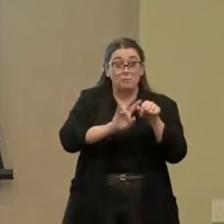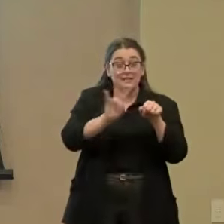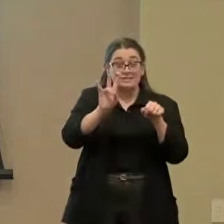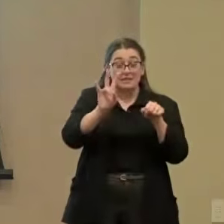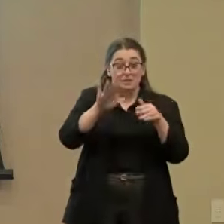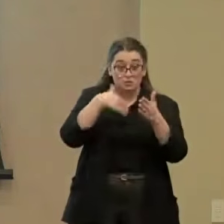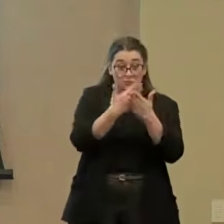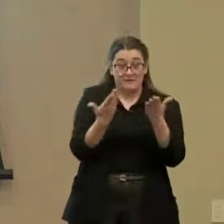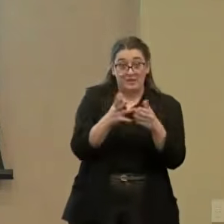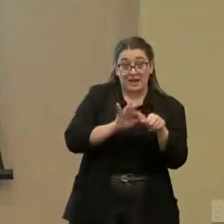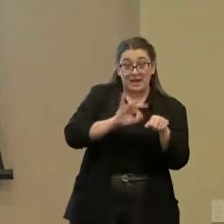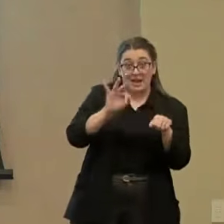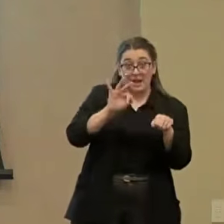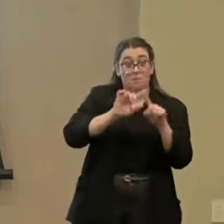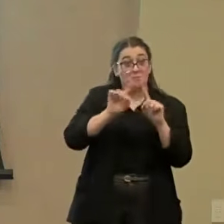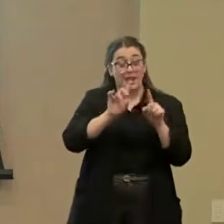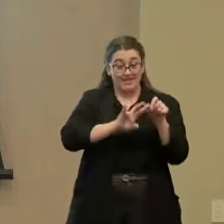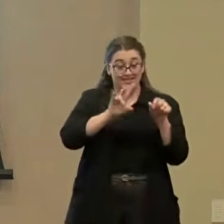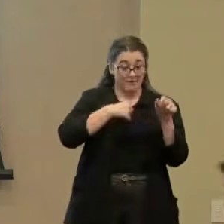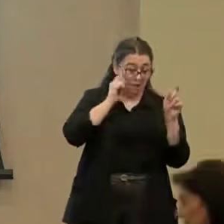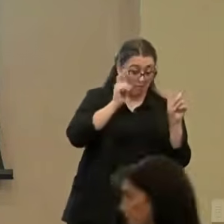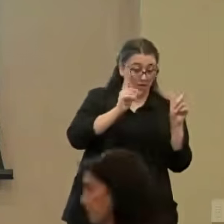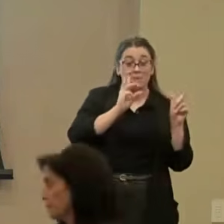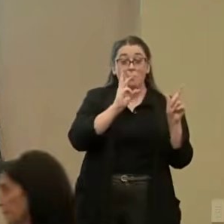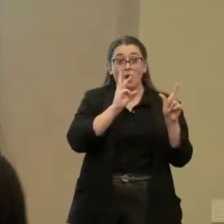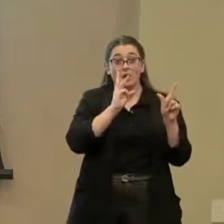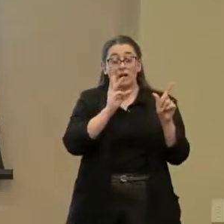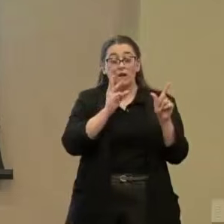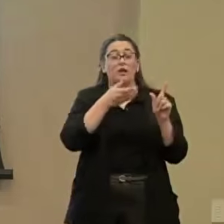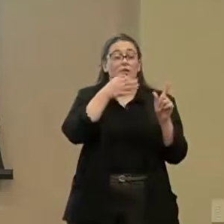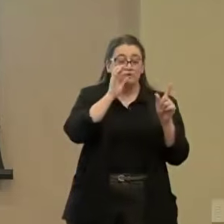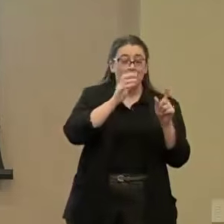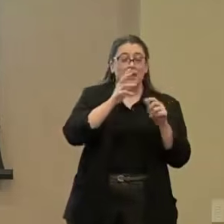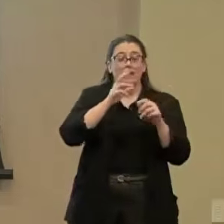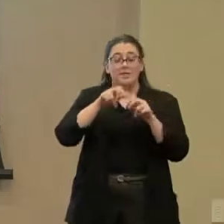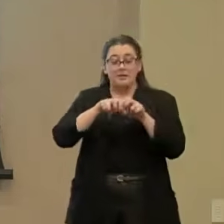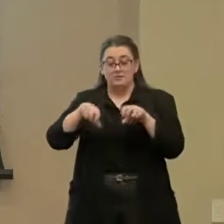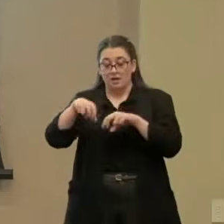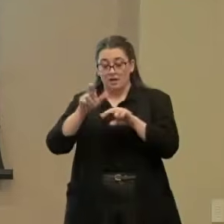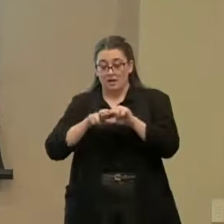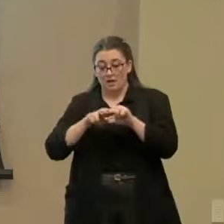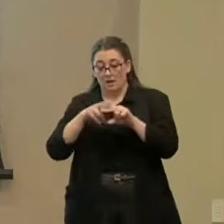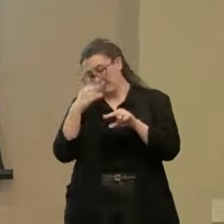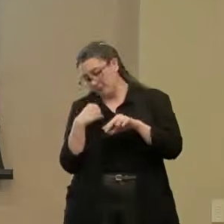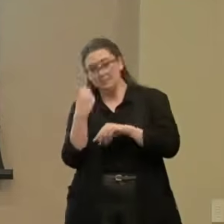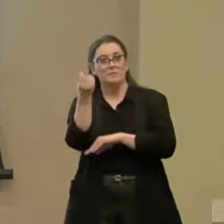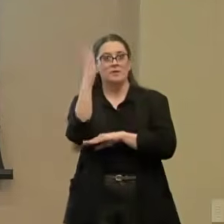9, but I woke up at 7, I had some water, I sat down on the couch, and I fell asleep until 12.